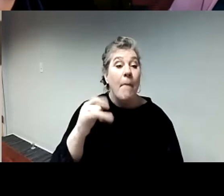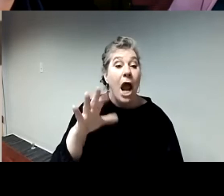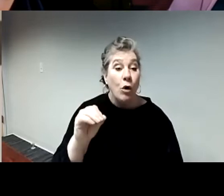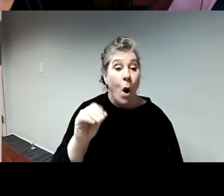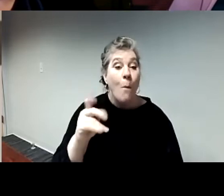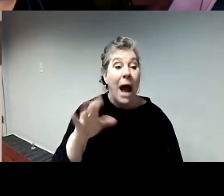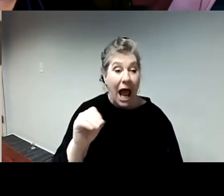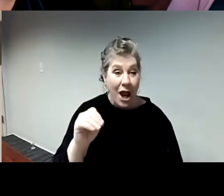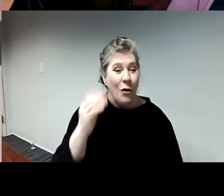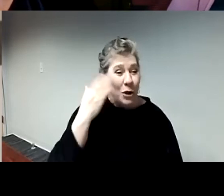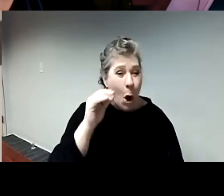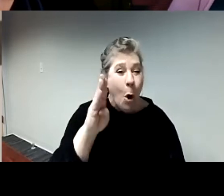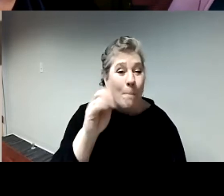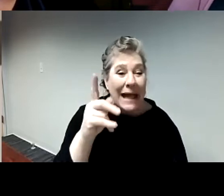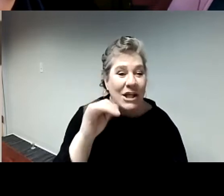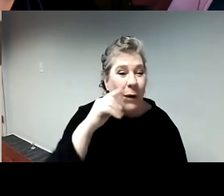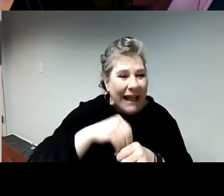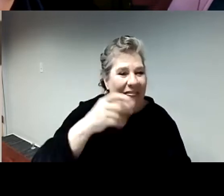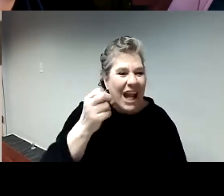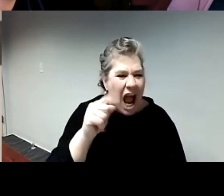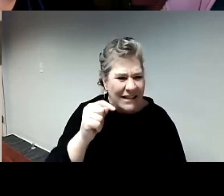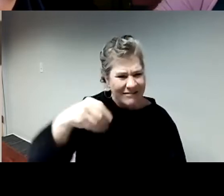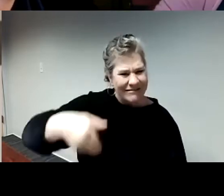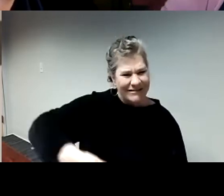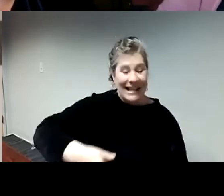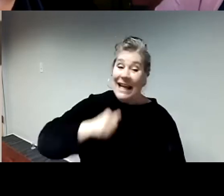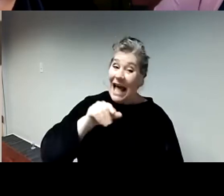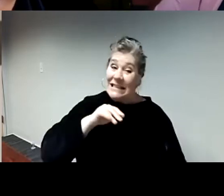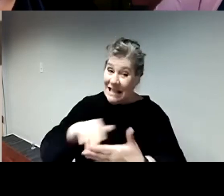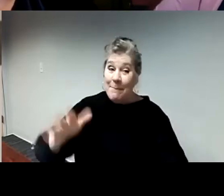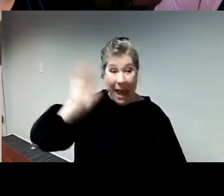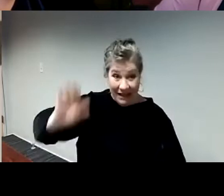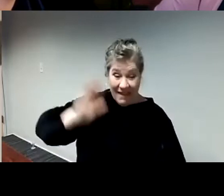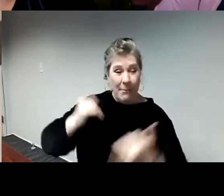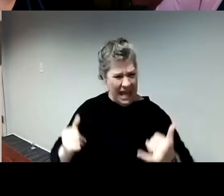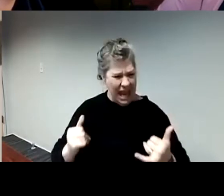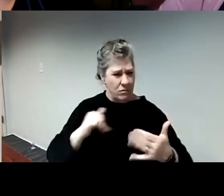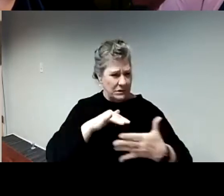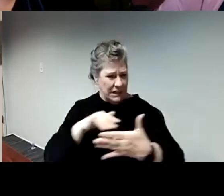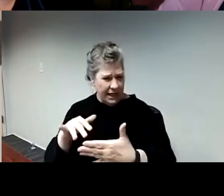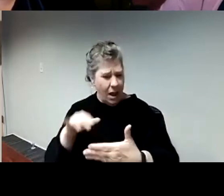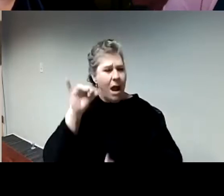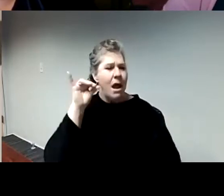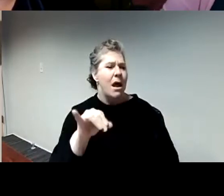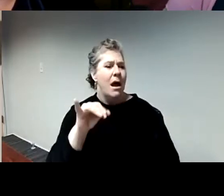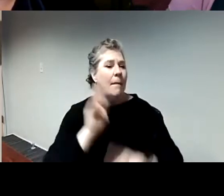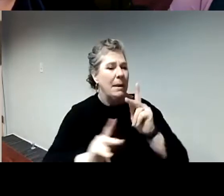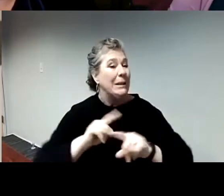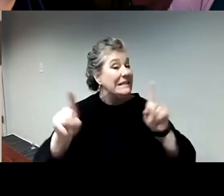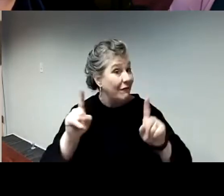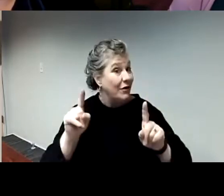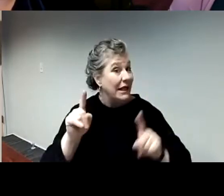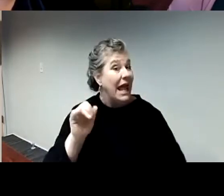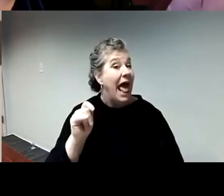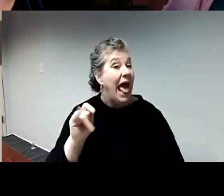gut. And so I don't think it was really very well studied back then. But what we're seeing is that folks of different like ethnic